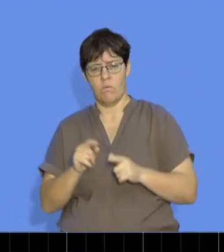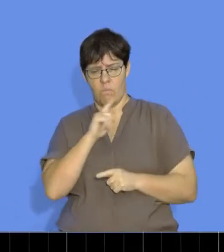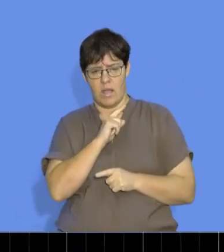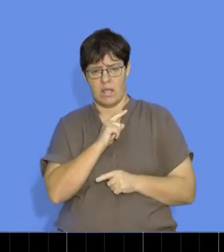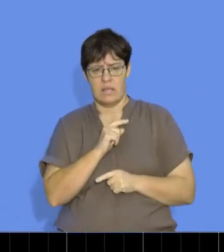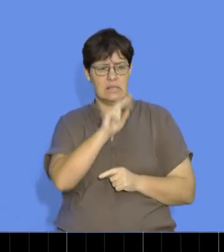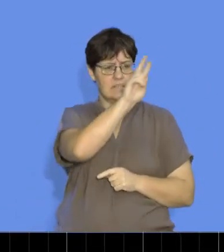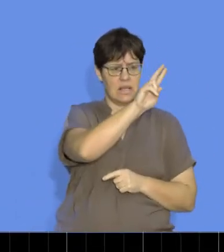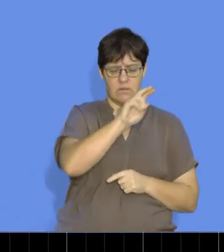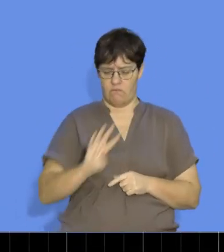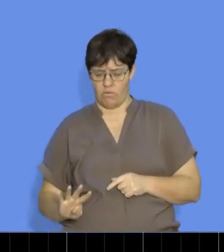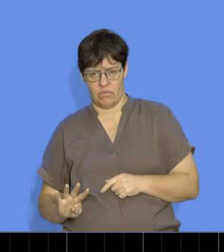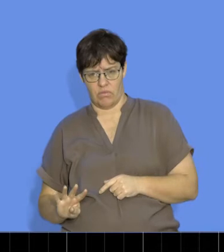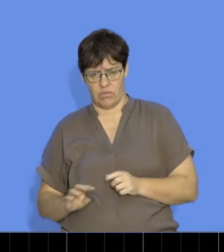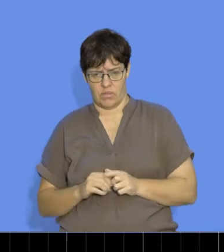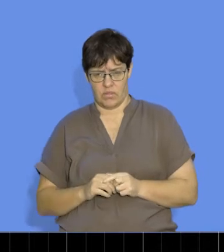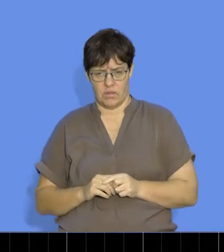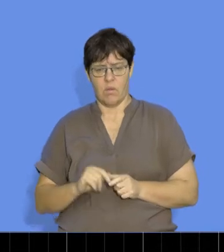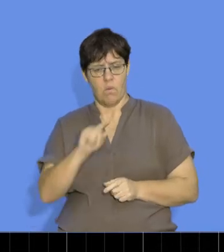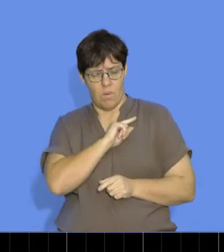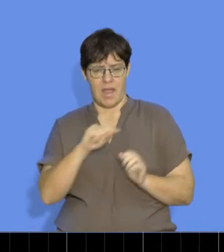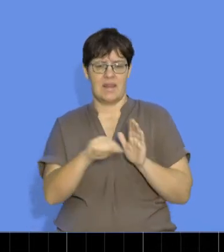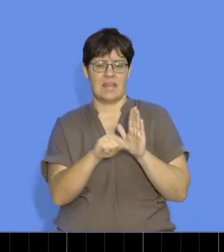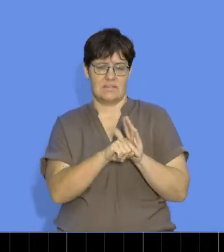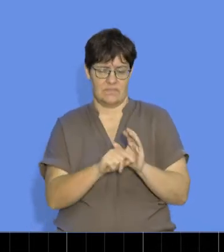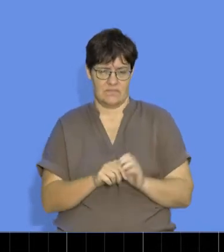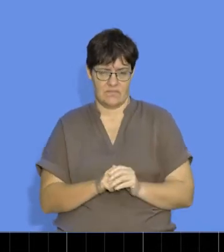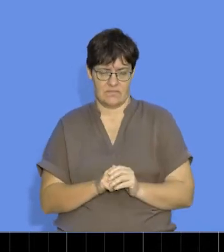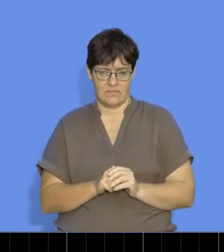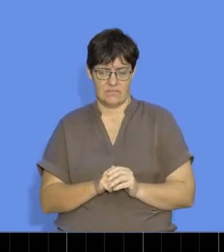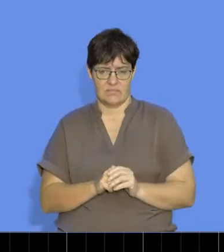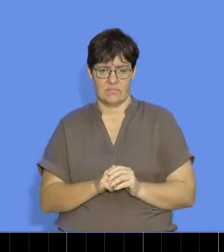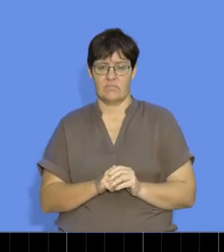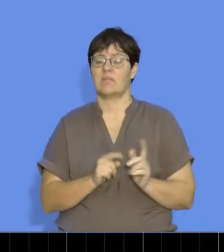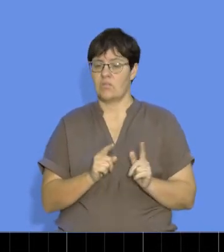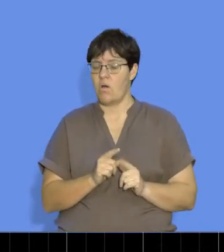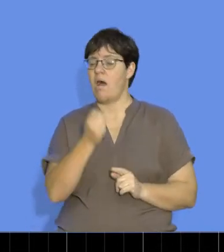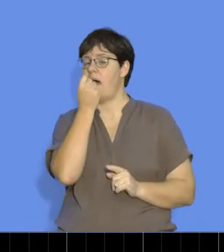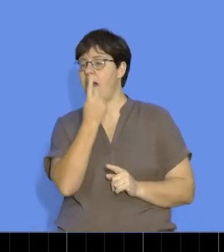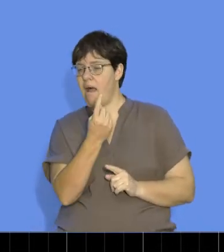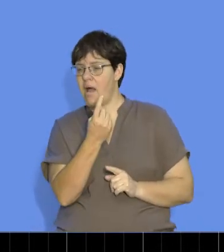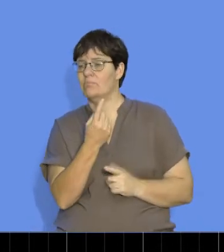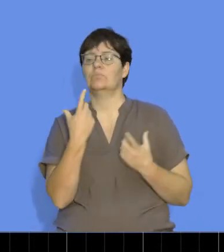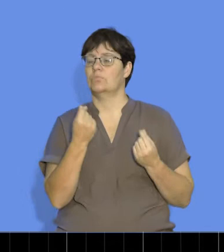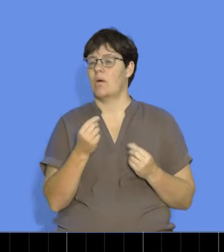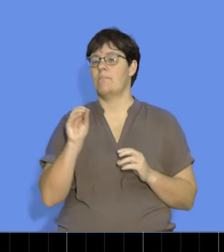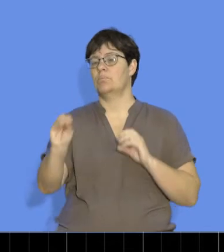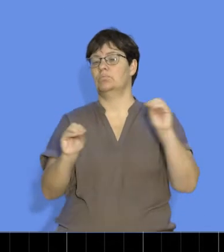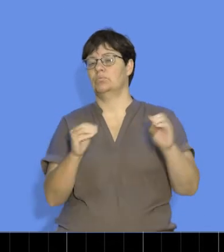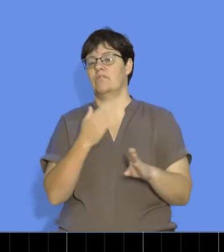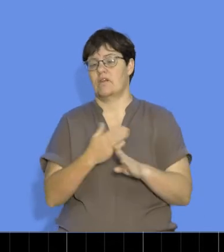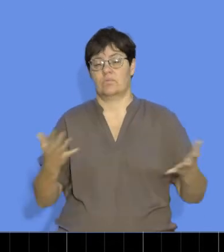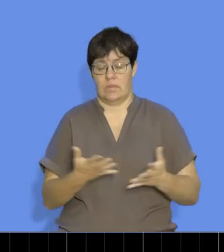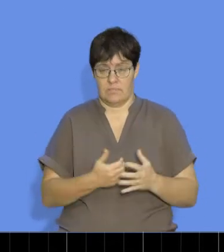second quadrant and the fourth quadrant because of the negative. So already that gives us the idea where we are going to place our